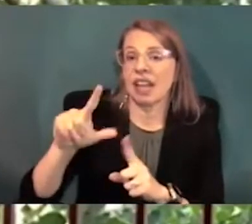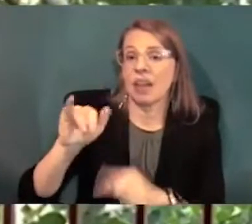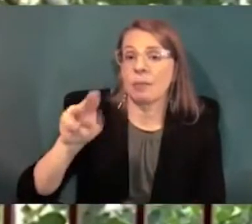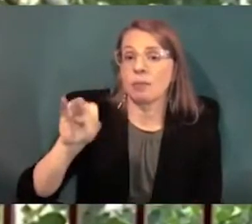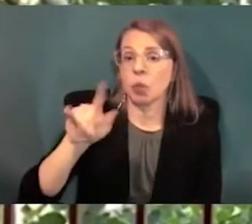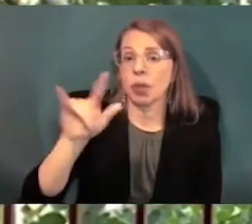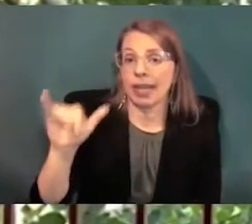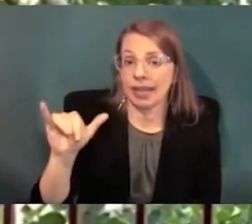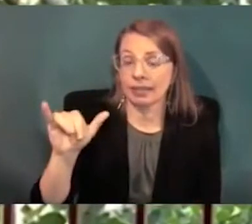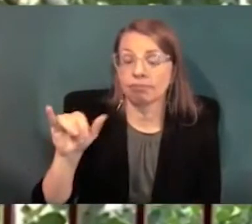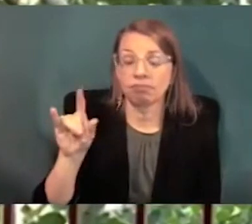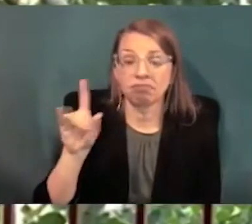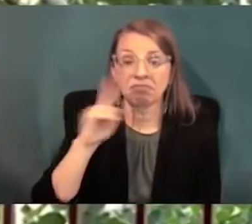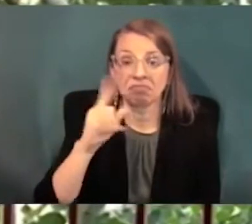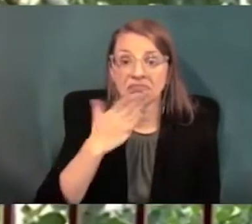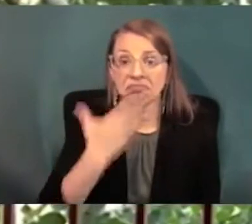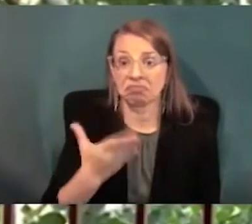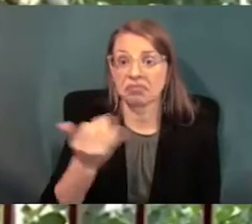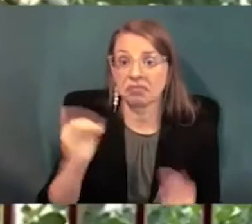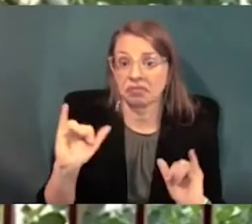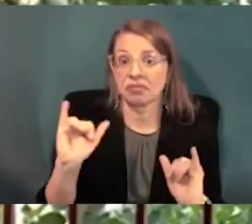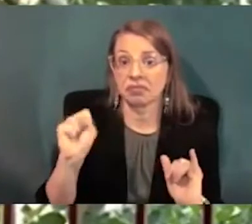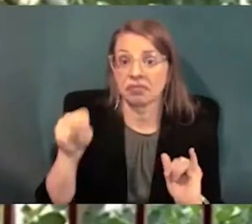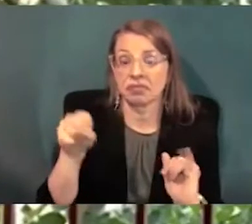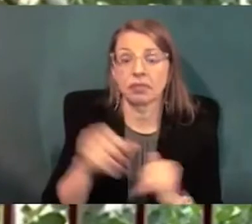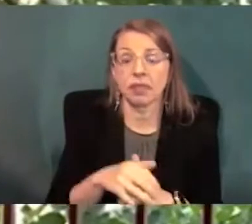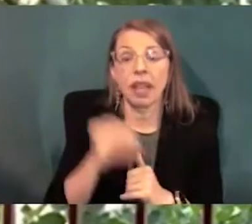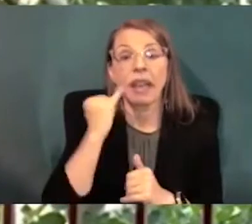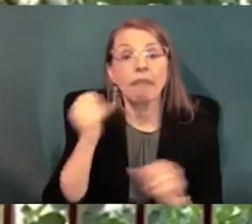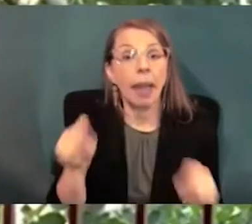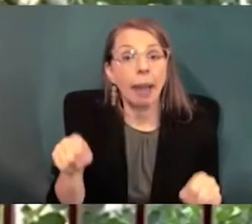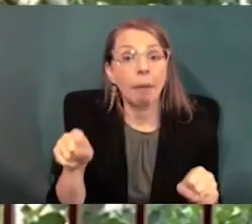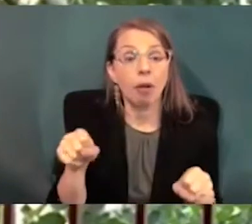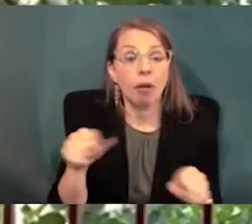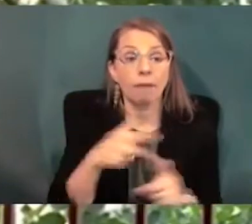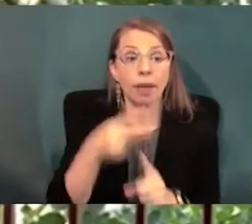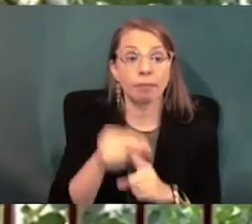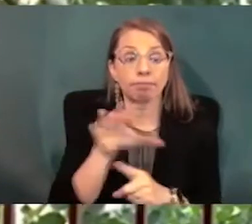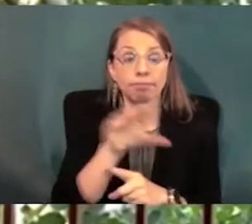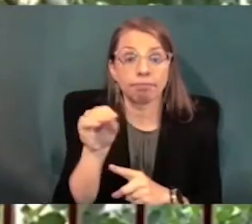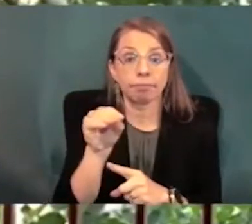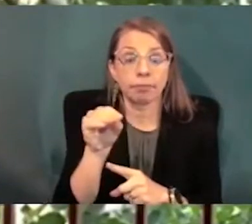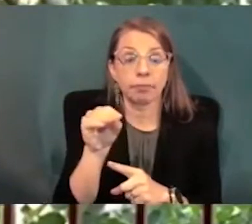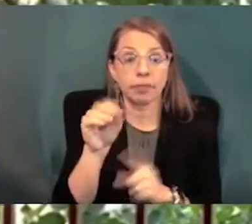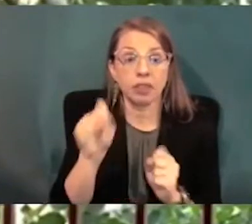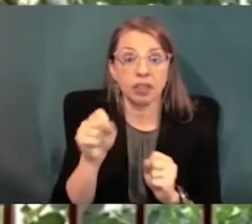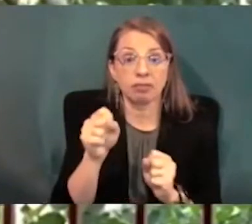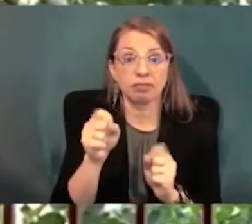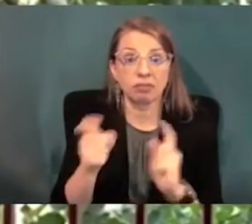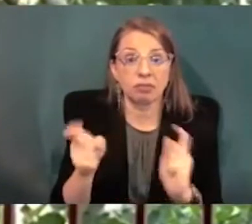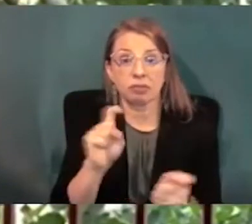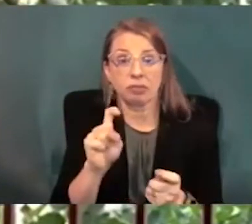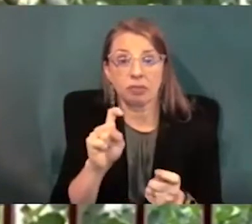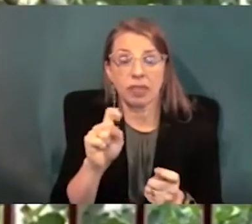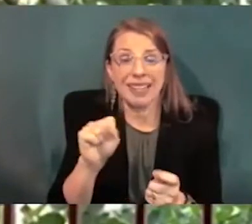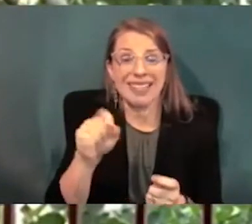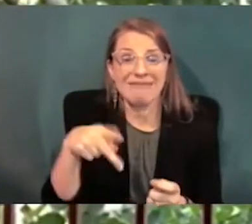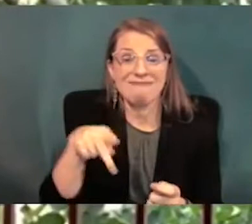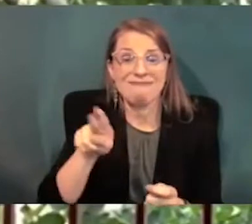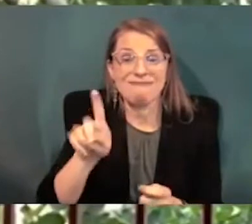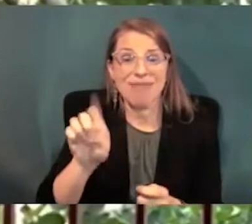very good. I think if we were able to, or if the vaccine companies were able to pivot the spike maybe to add some